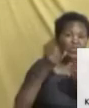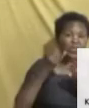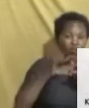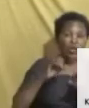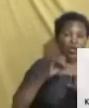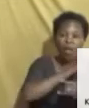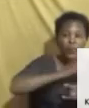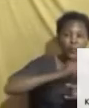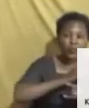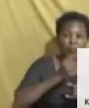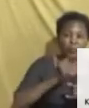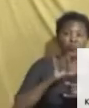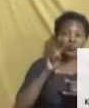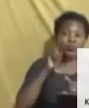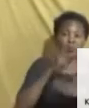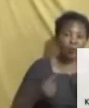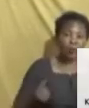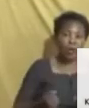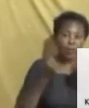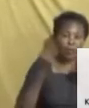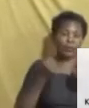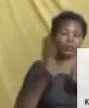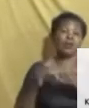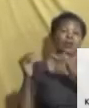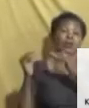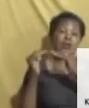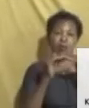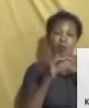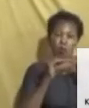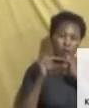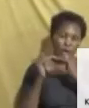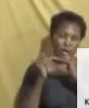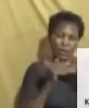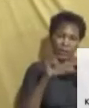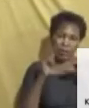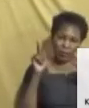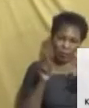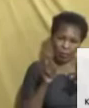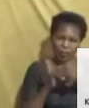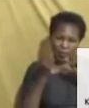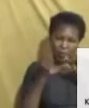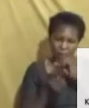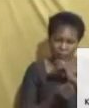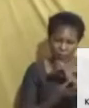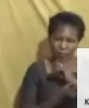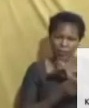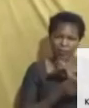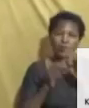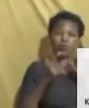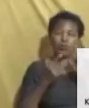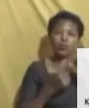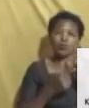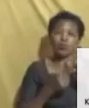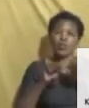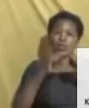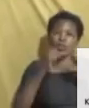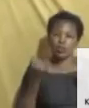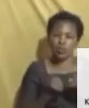Equality is hardly apt to describe the social relations of an African